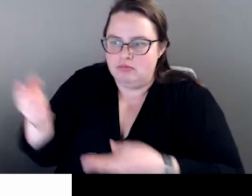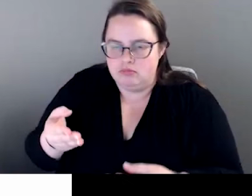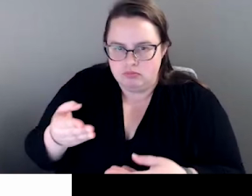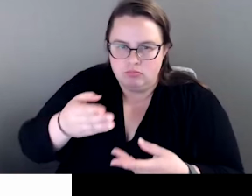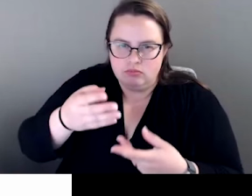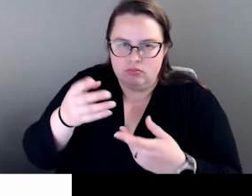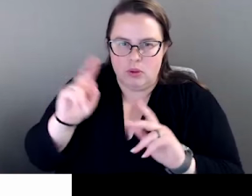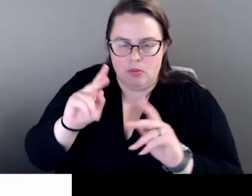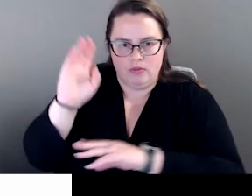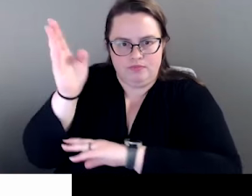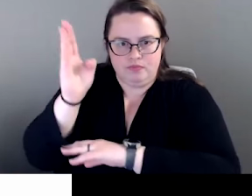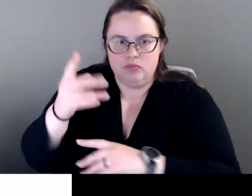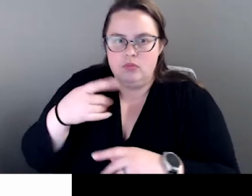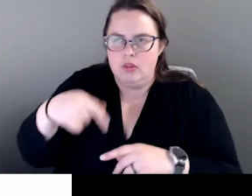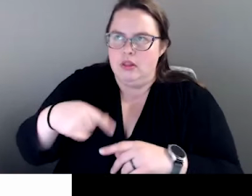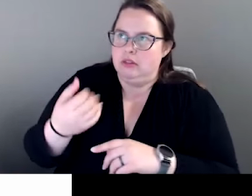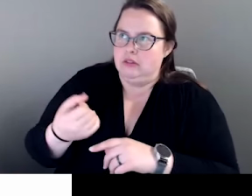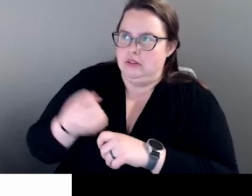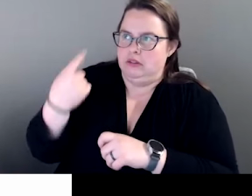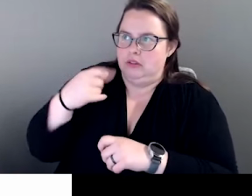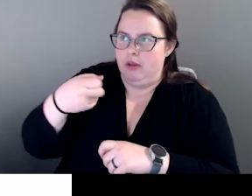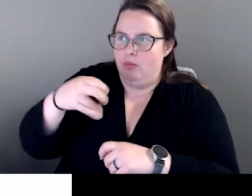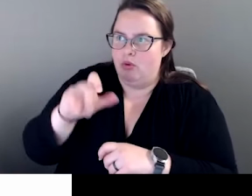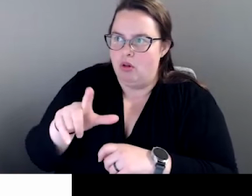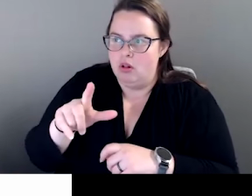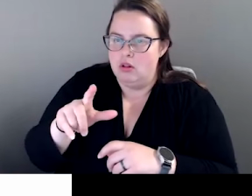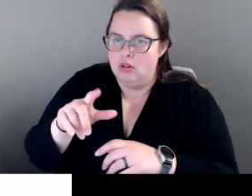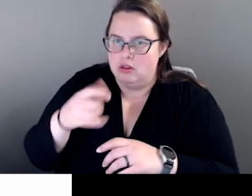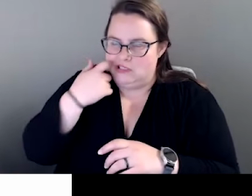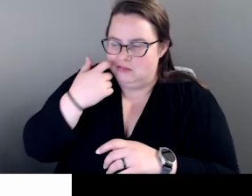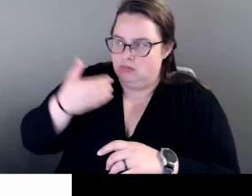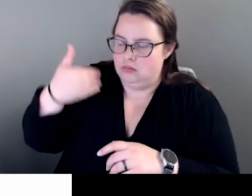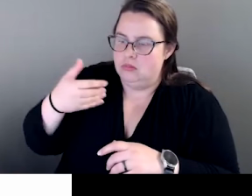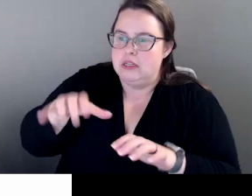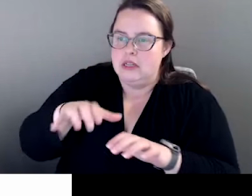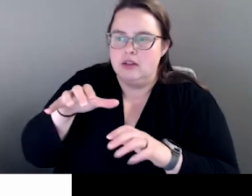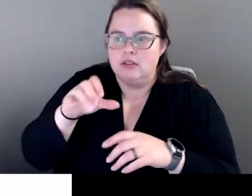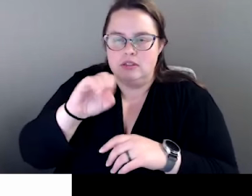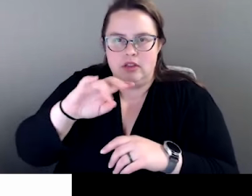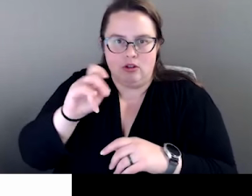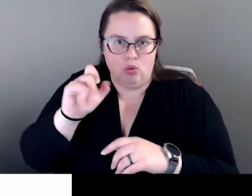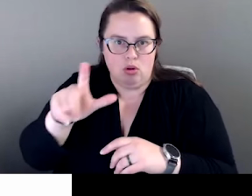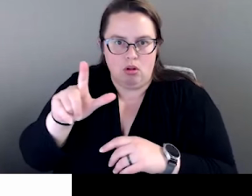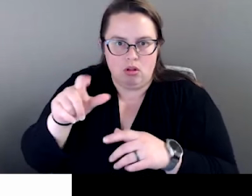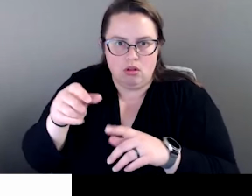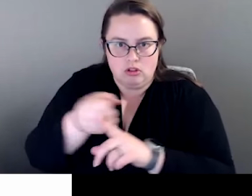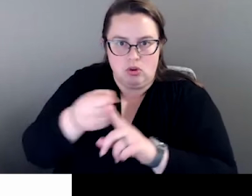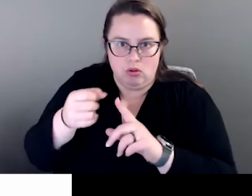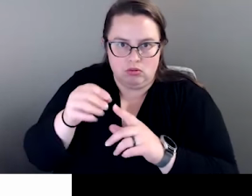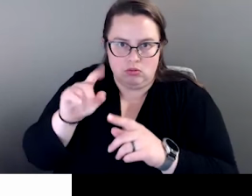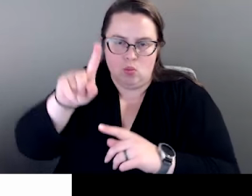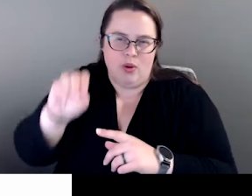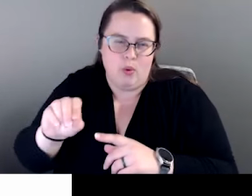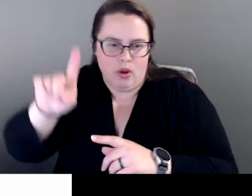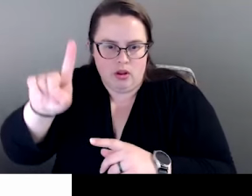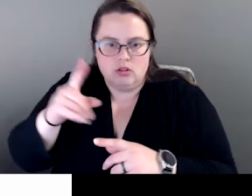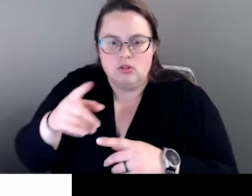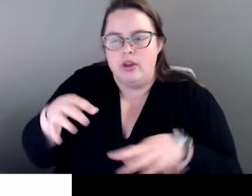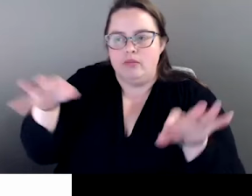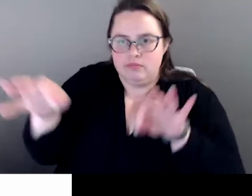101. And so it's a lot of good information. They talk about their services that they provide. They talk about sexual